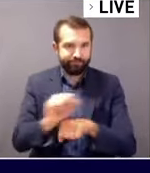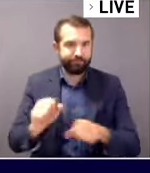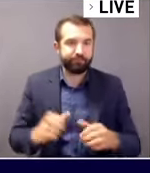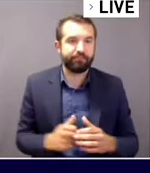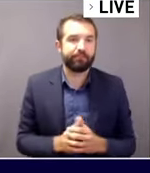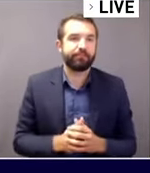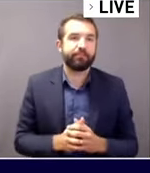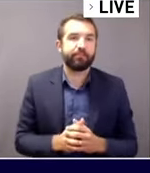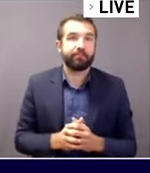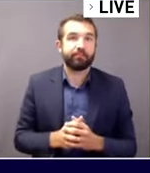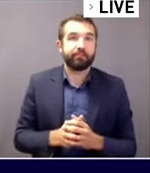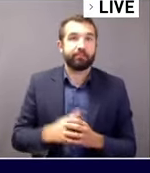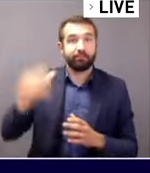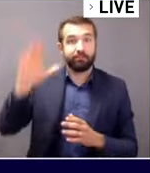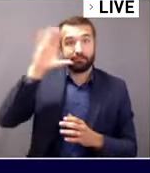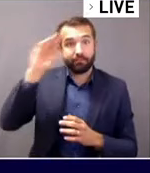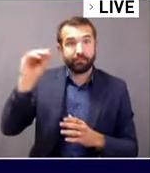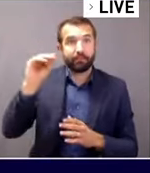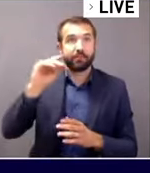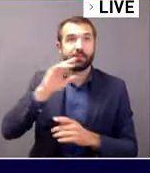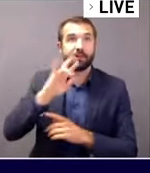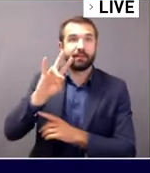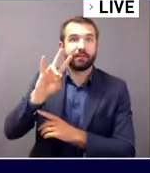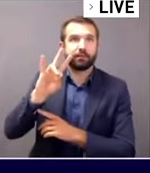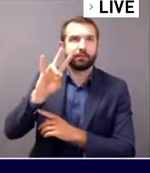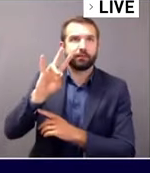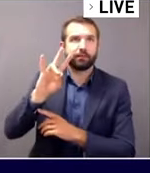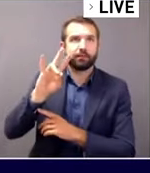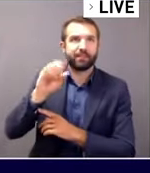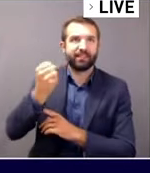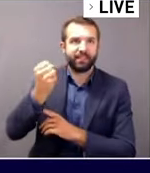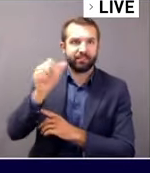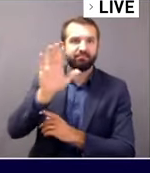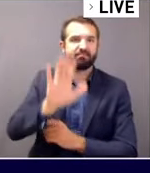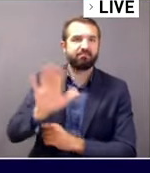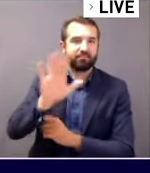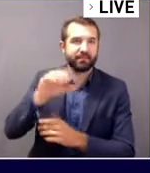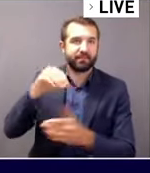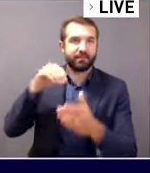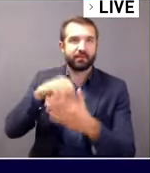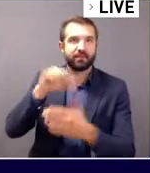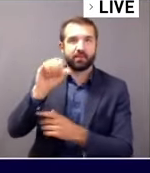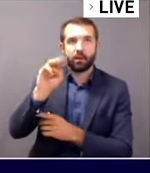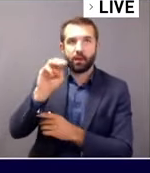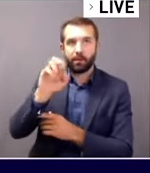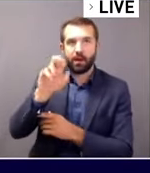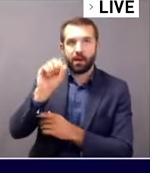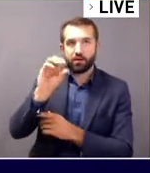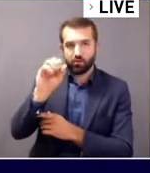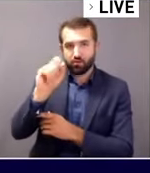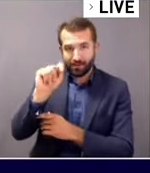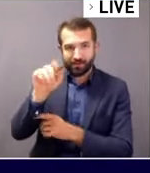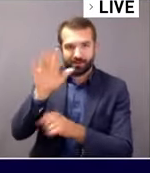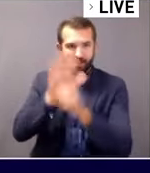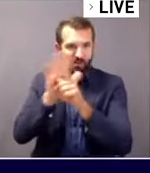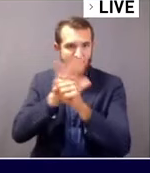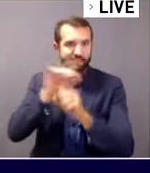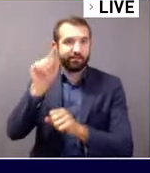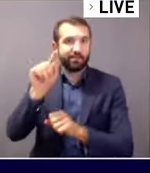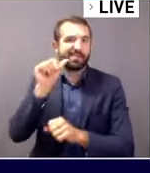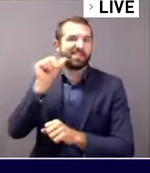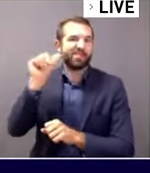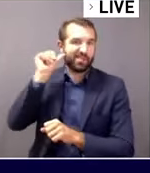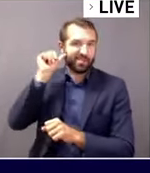man in his 70s from Somerset County, which was reported to Maine CDC yesterday. His passing marked